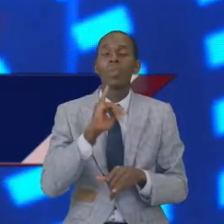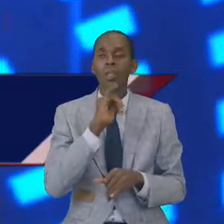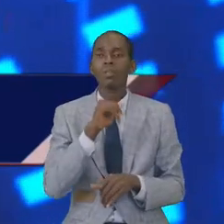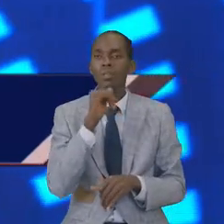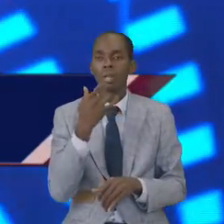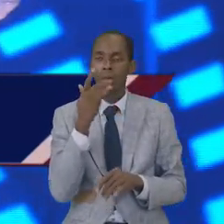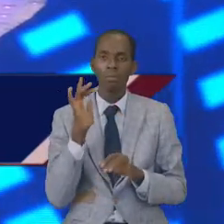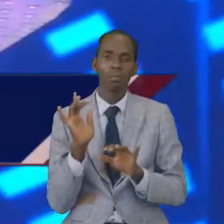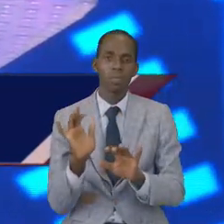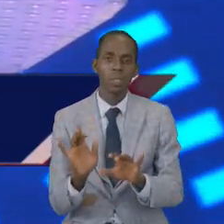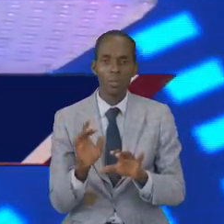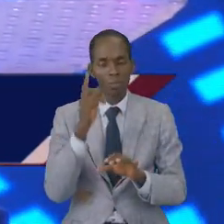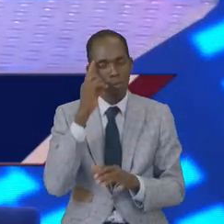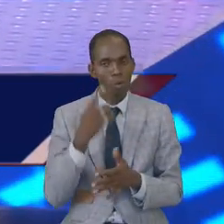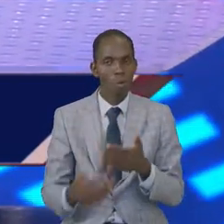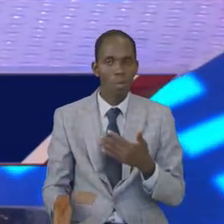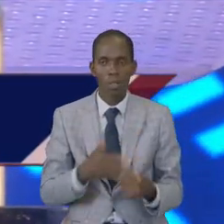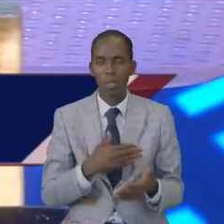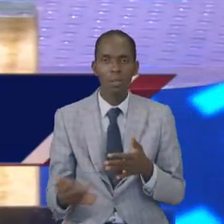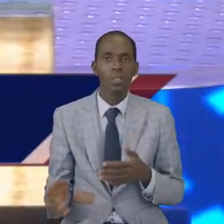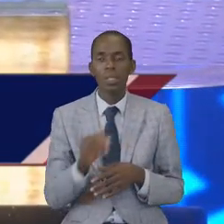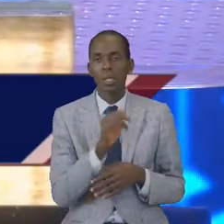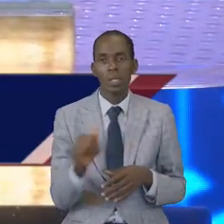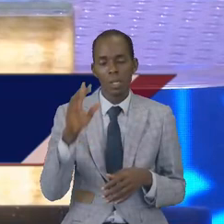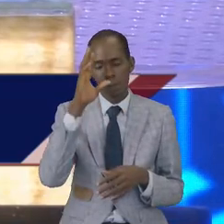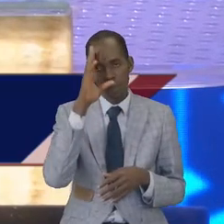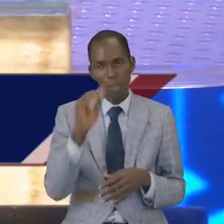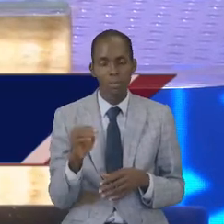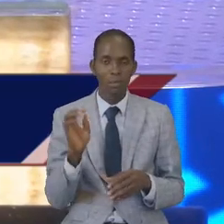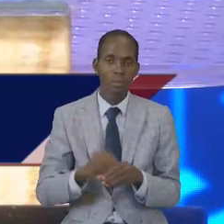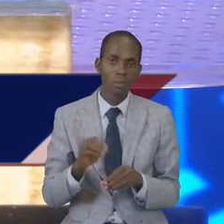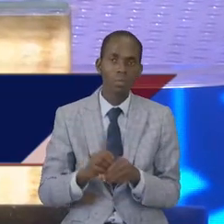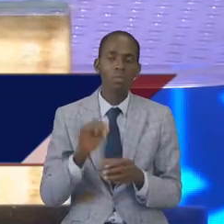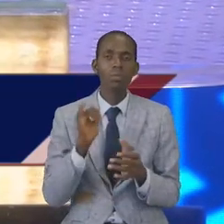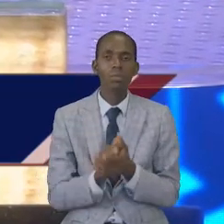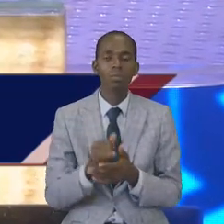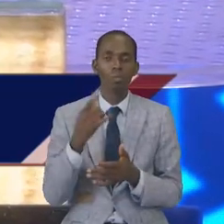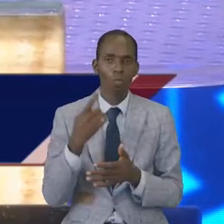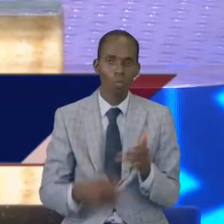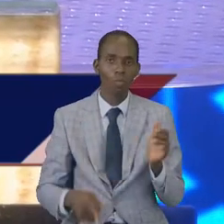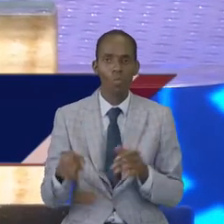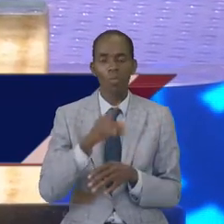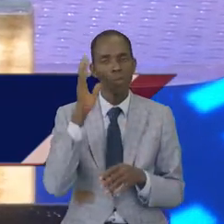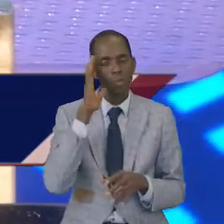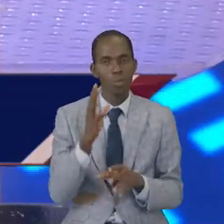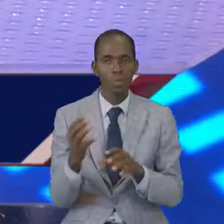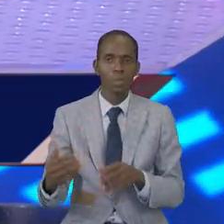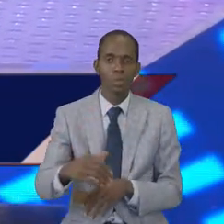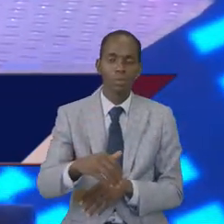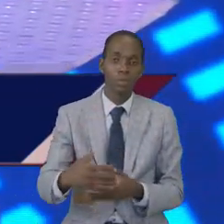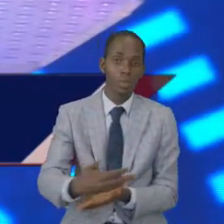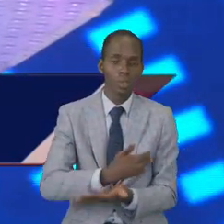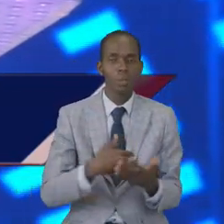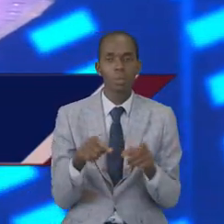mocked. For whatsoever a man soweth, that shall he also reap. And then in verse